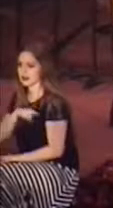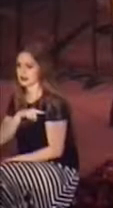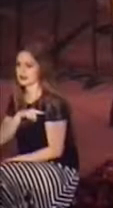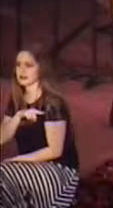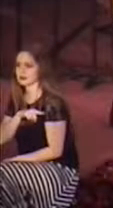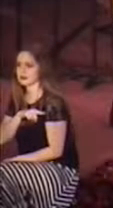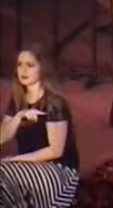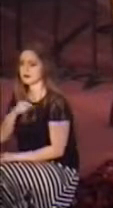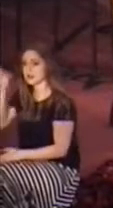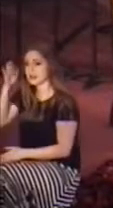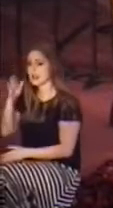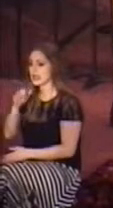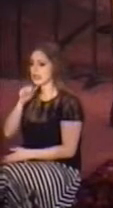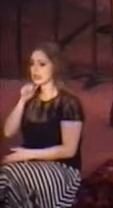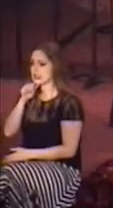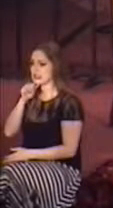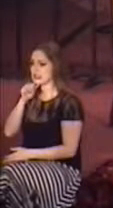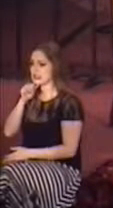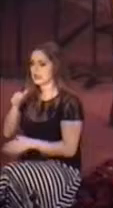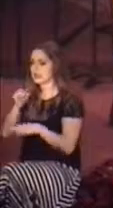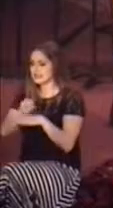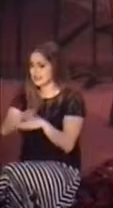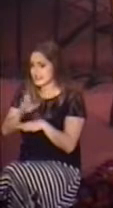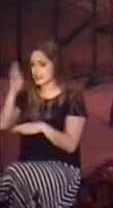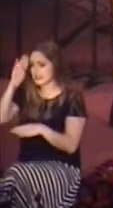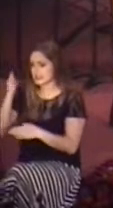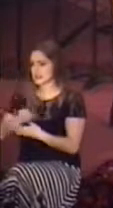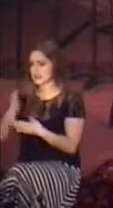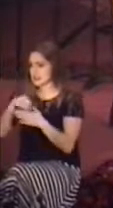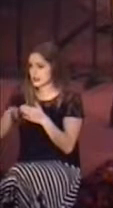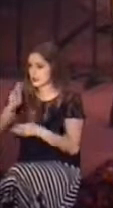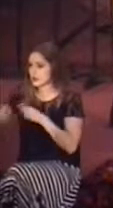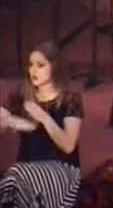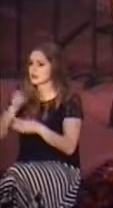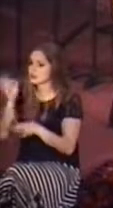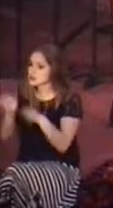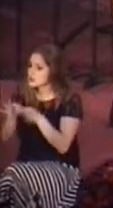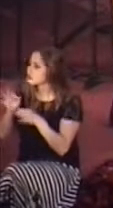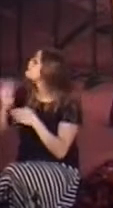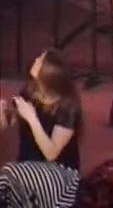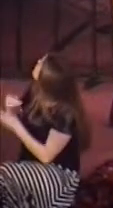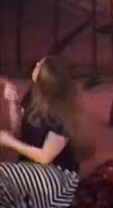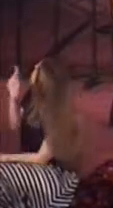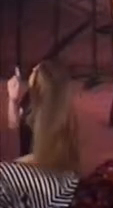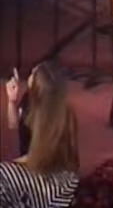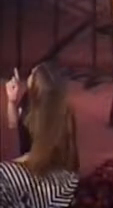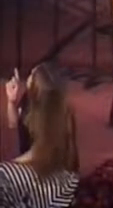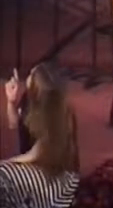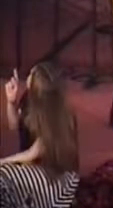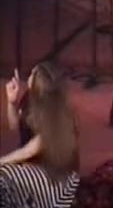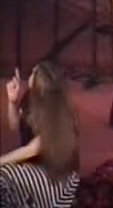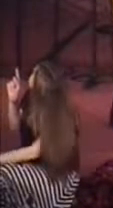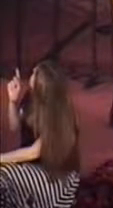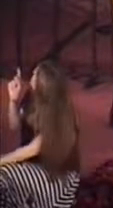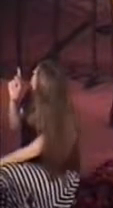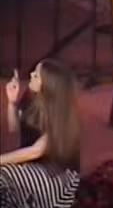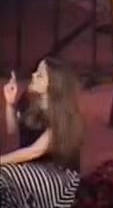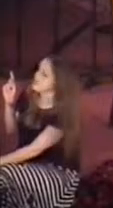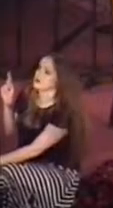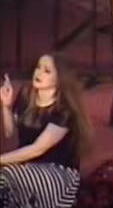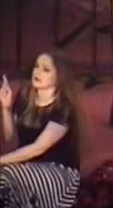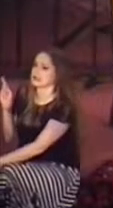did not send the Son into the world to judge the world, but that the world might be saved through him. That's still the